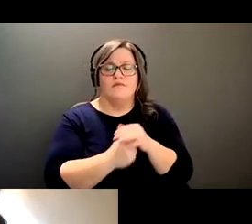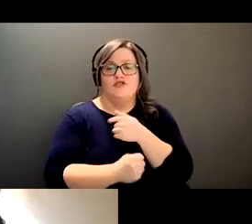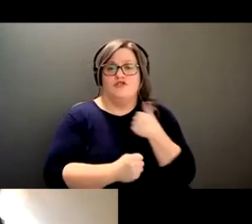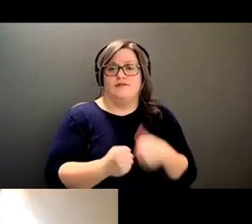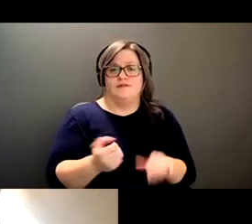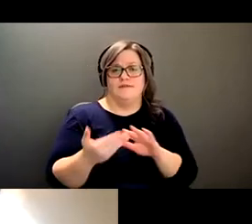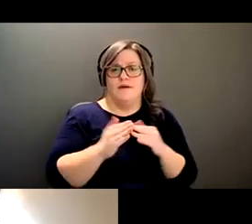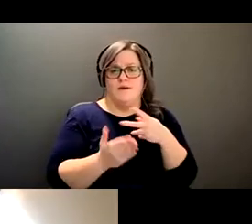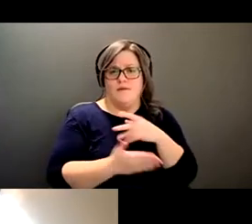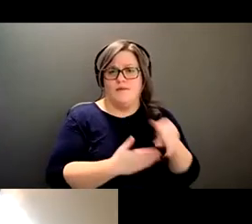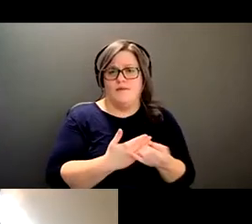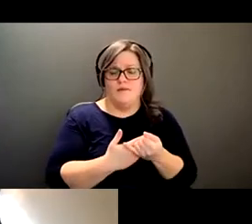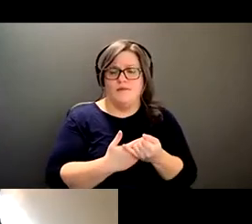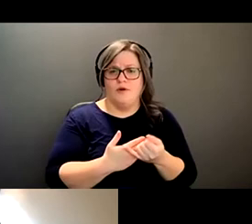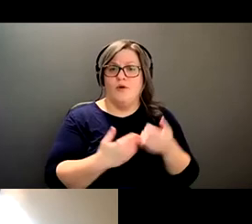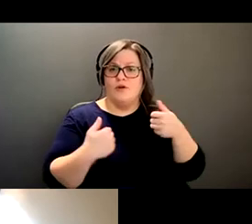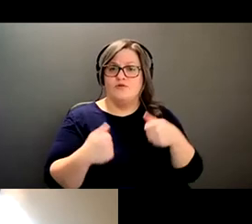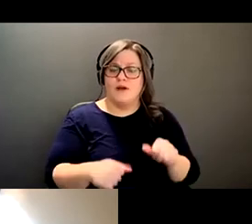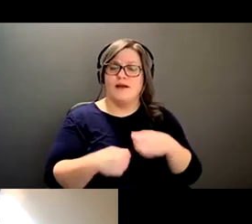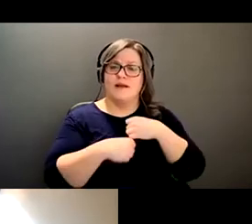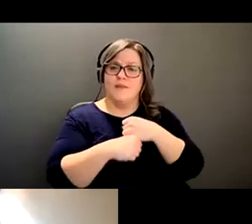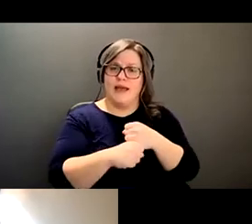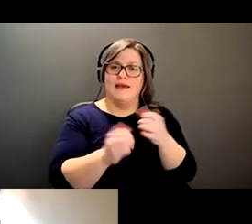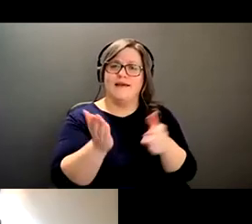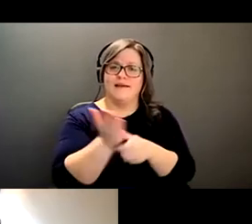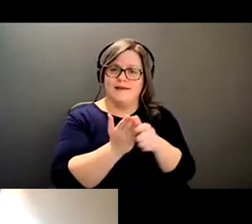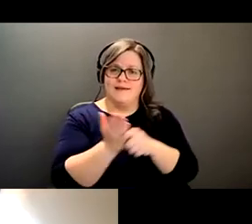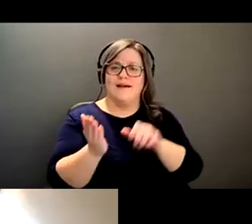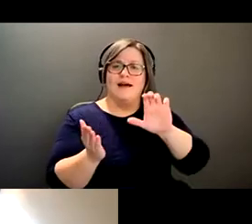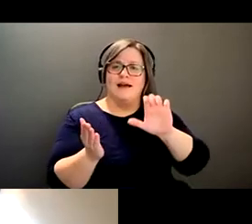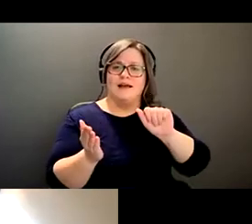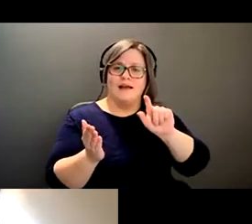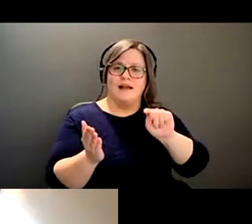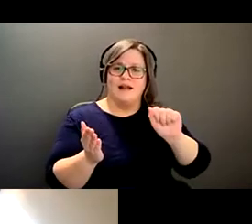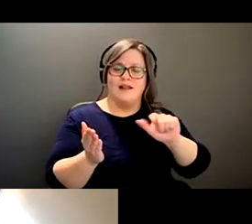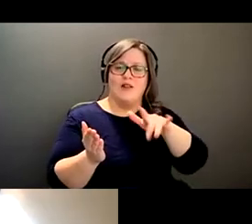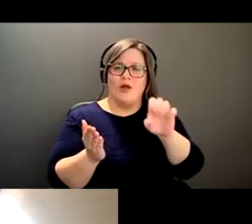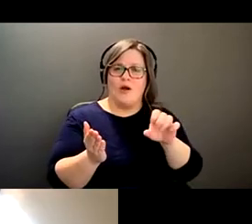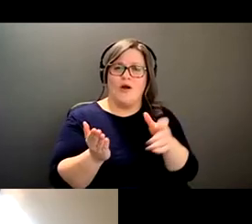Biennial into a catalog, but a catalog of kind of letters between